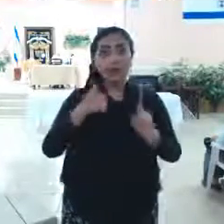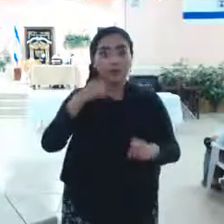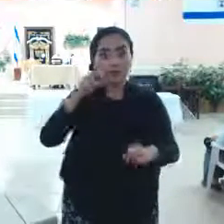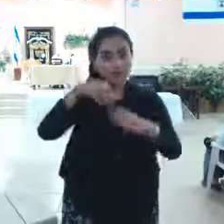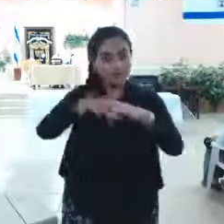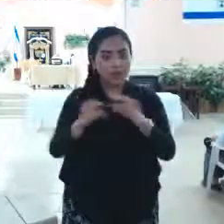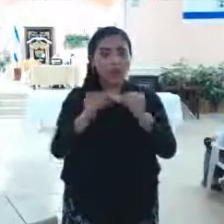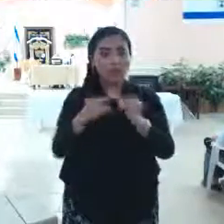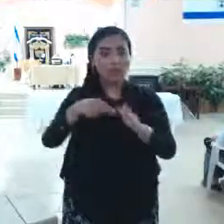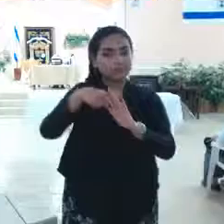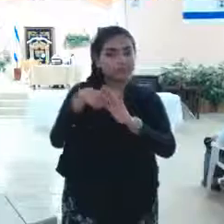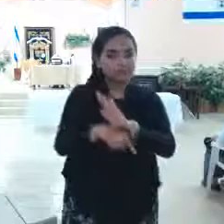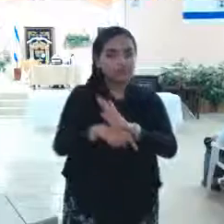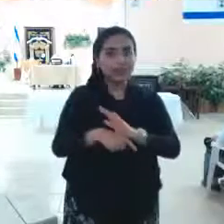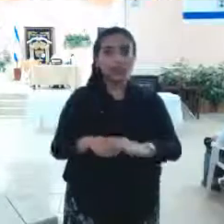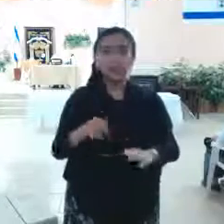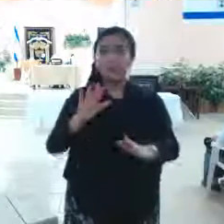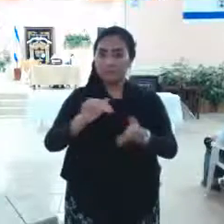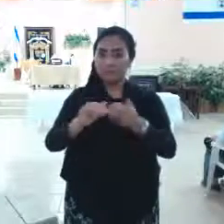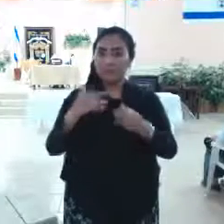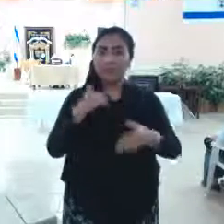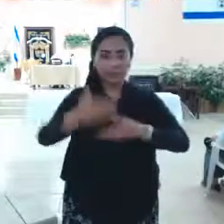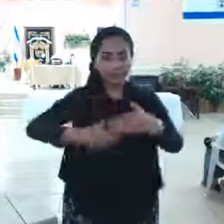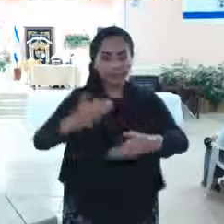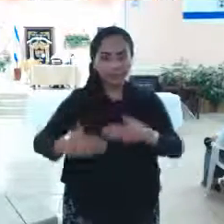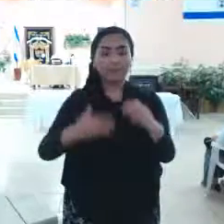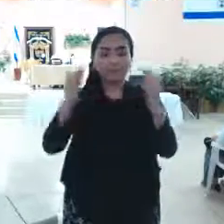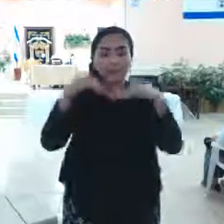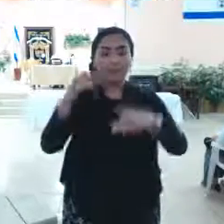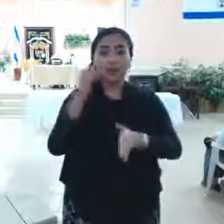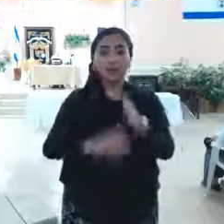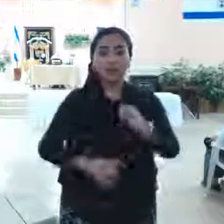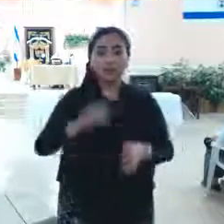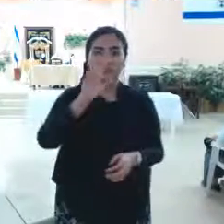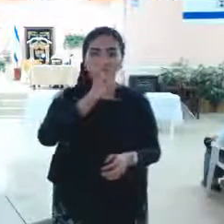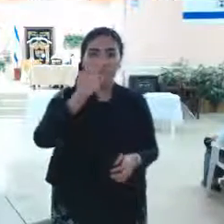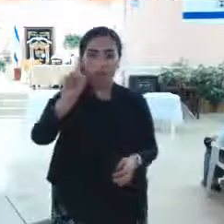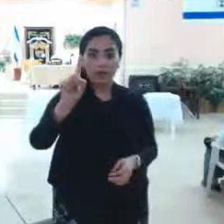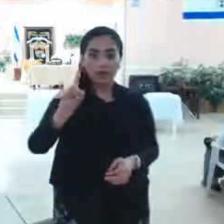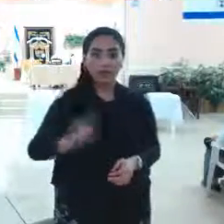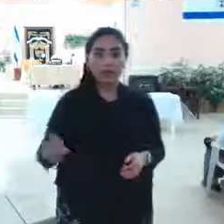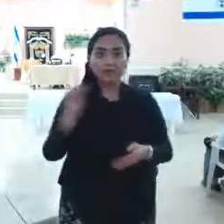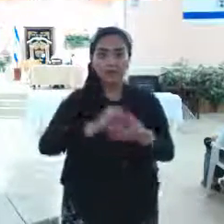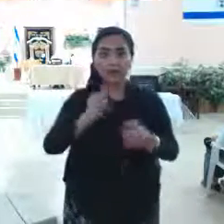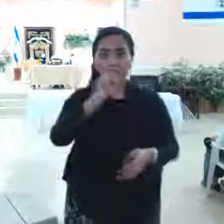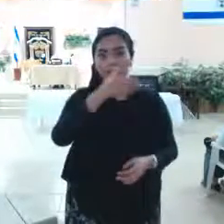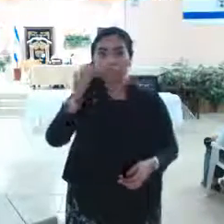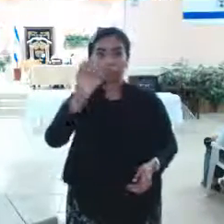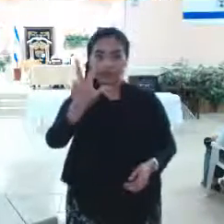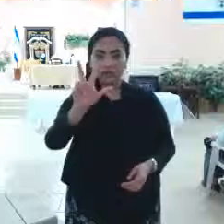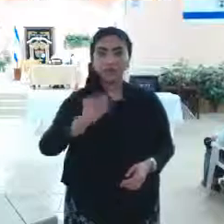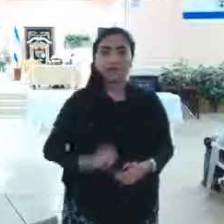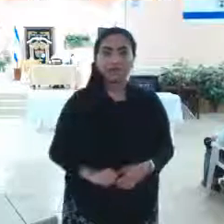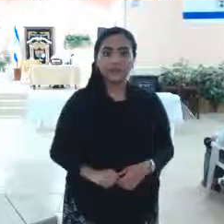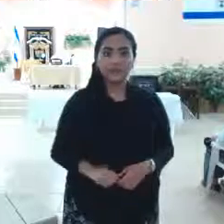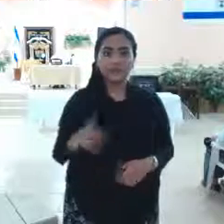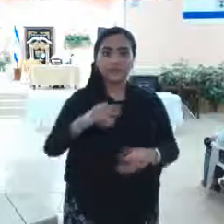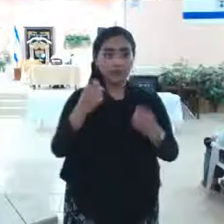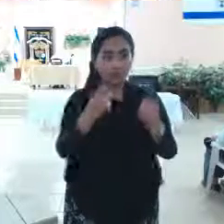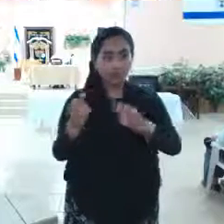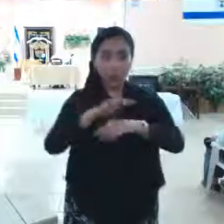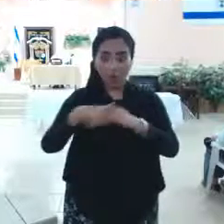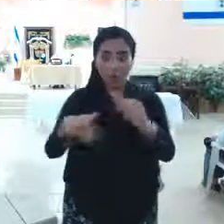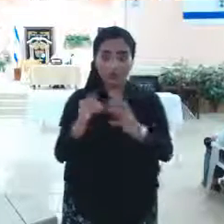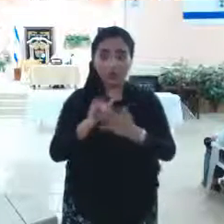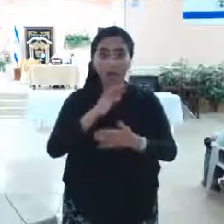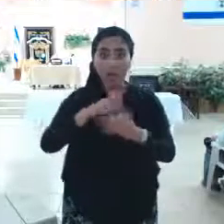a cosas we más have to go into profundas. more profound Permítame things. continuar Allow me to entonces keep el going capítulo then. 31, Chapter verso 1 al 31, 3. verses 1 to 3. Hechas todas estas